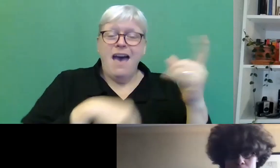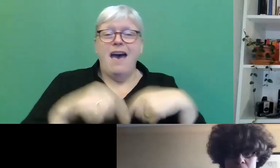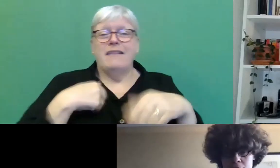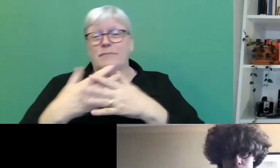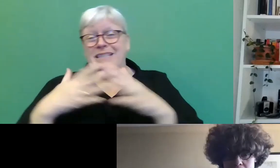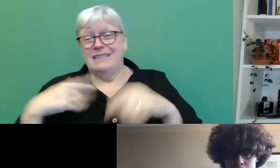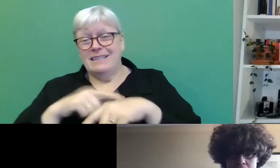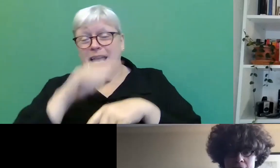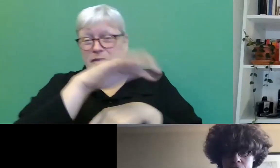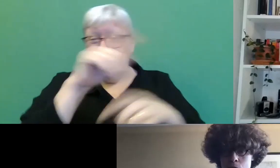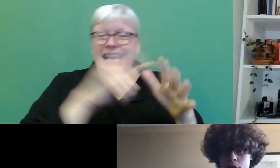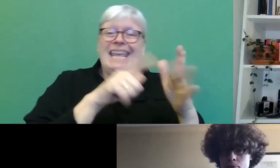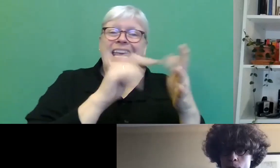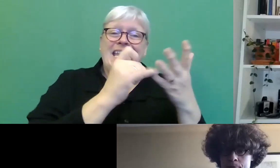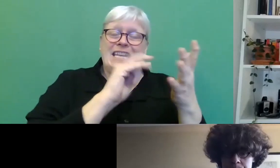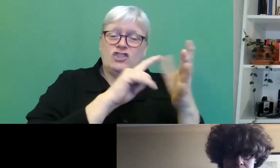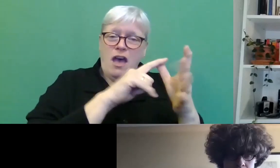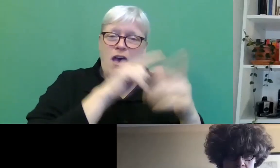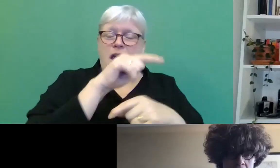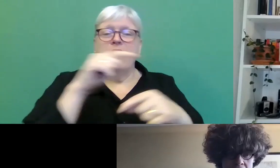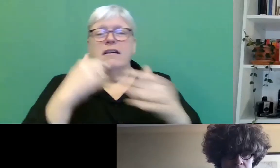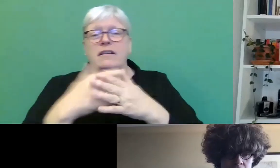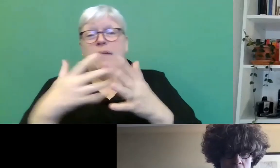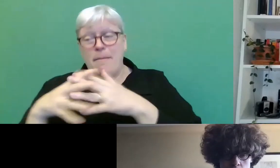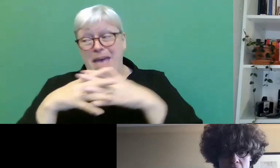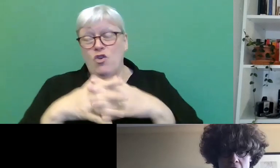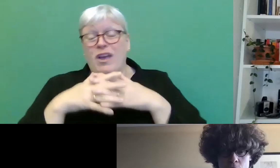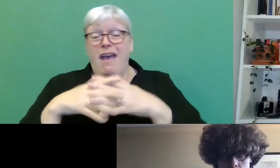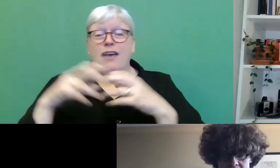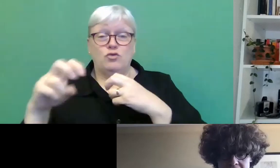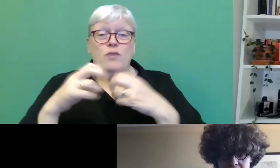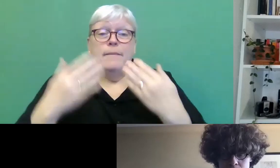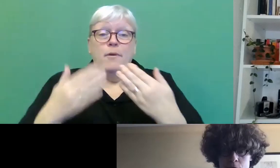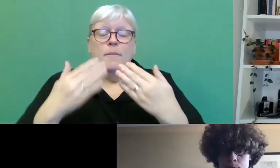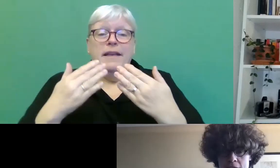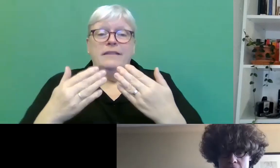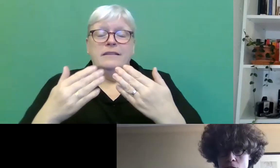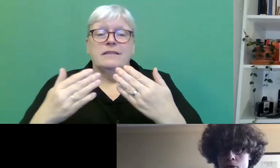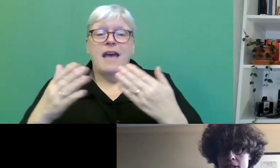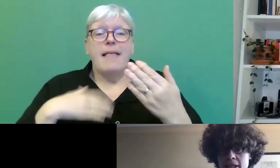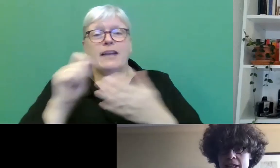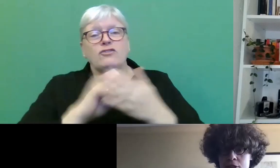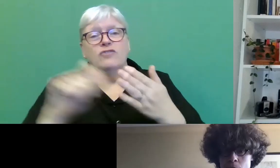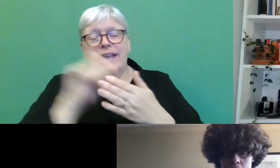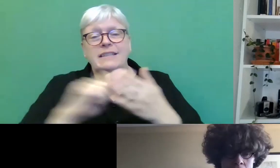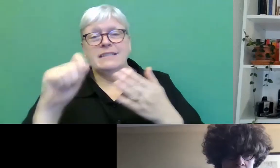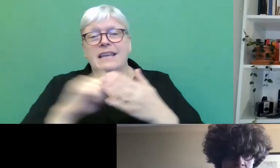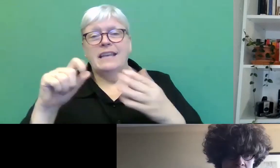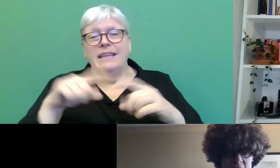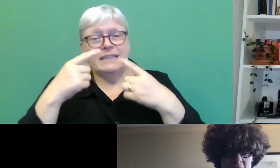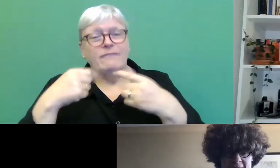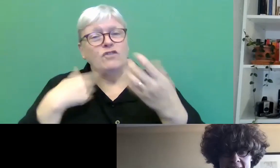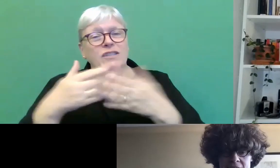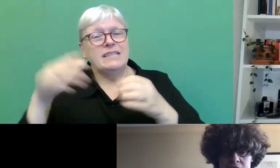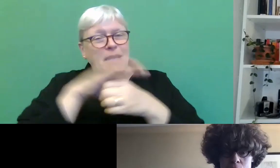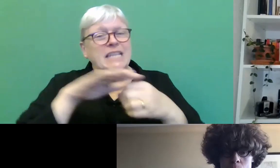me on the middle of this big America tour at the moment. And I quite like writing in liminal spaces alongside it as well.